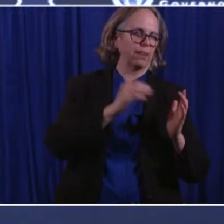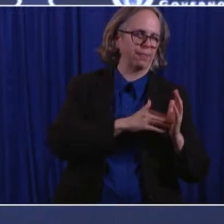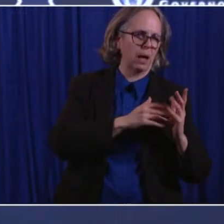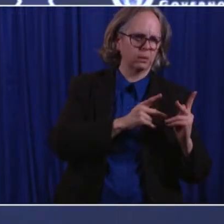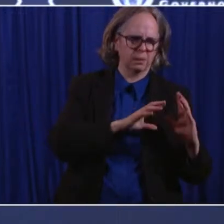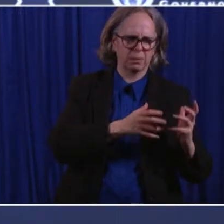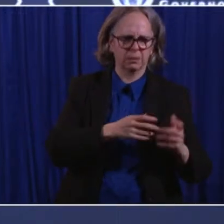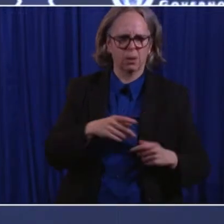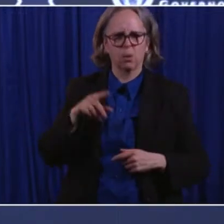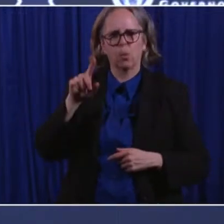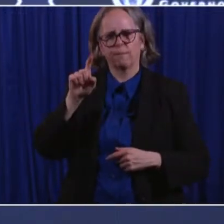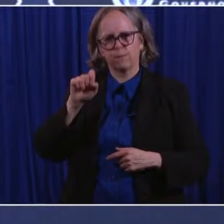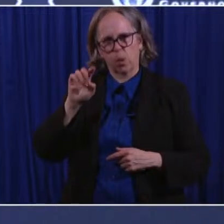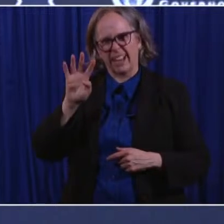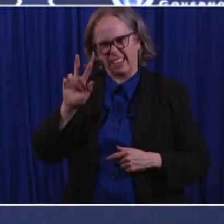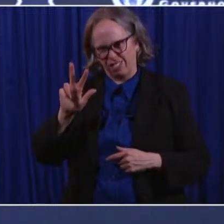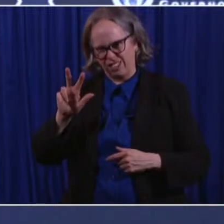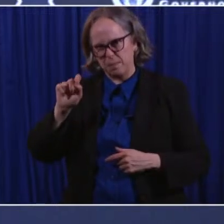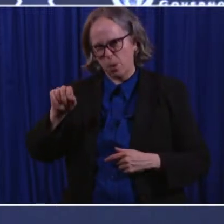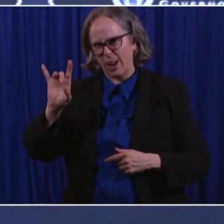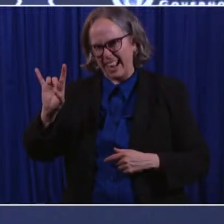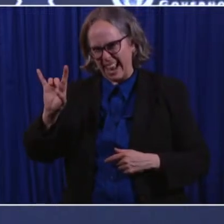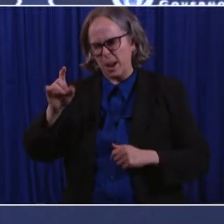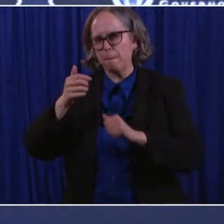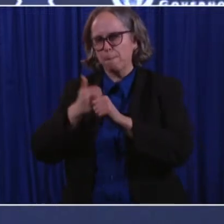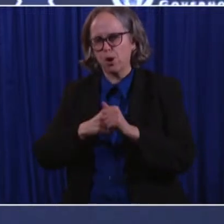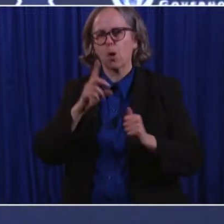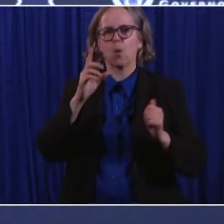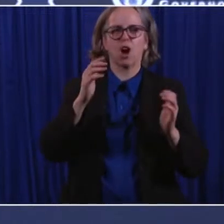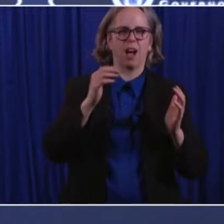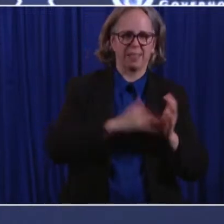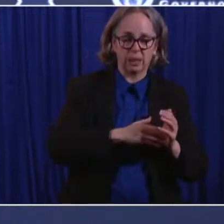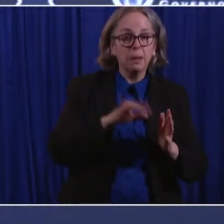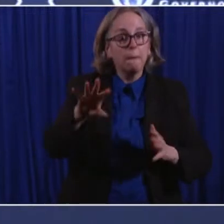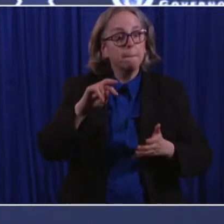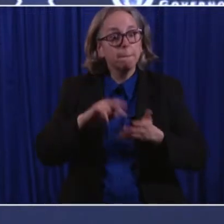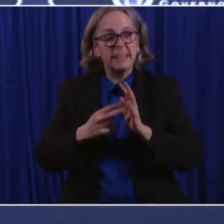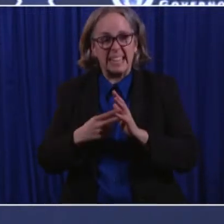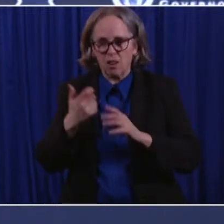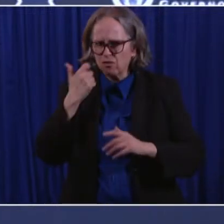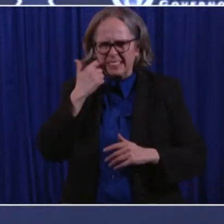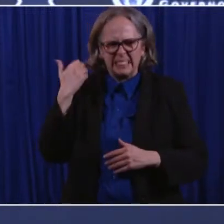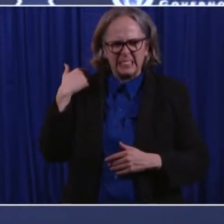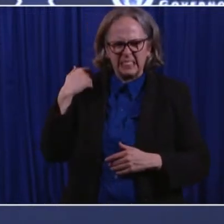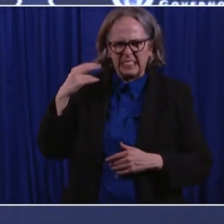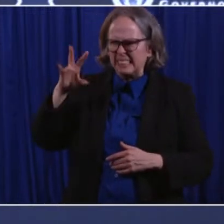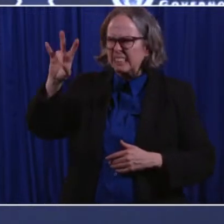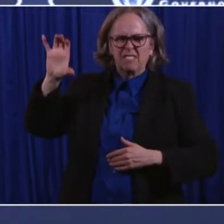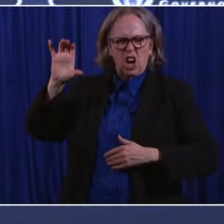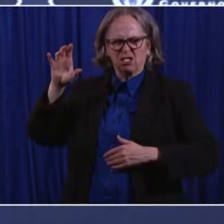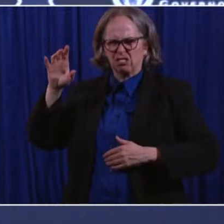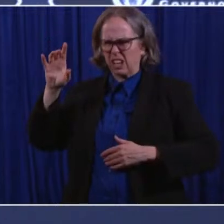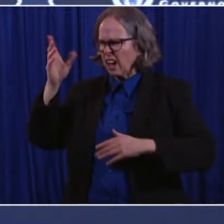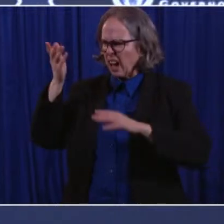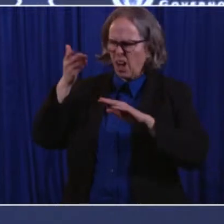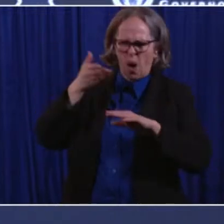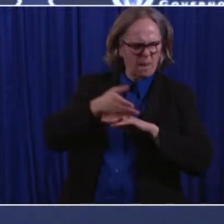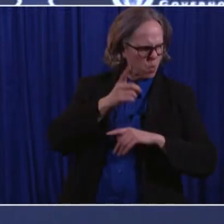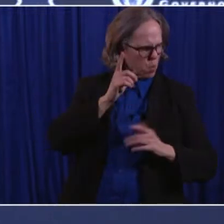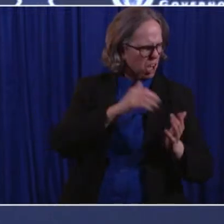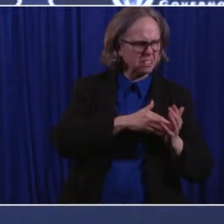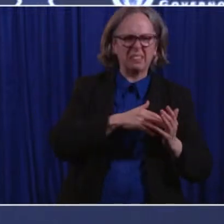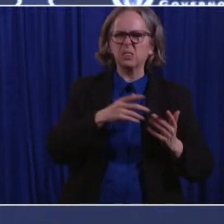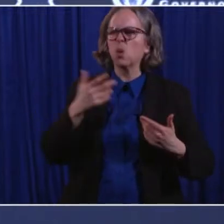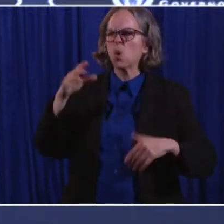143.8. It wasn't too long ago that we were up in the 700s. So again, we're making progress. The battle has